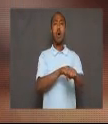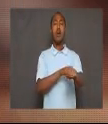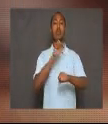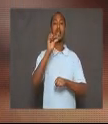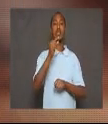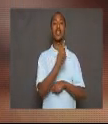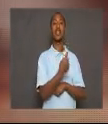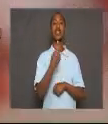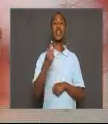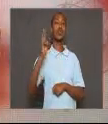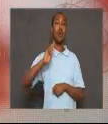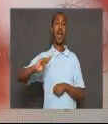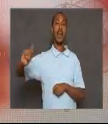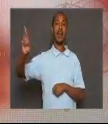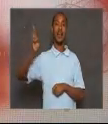as wires.